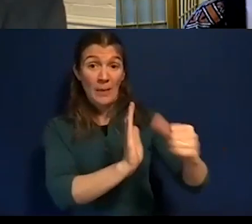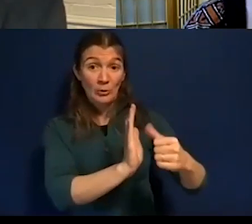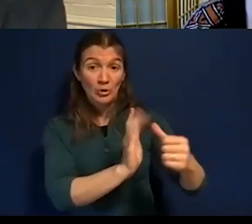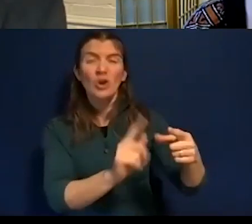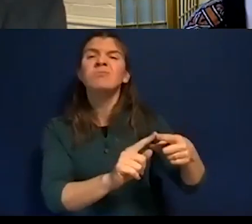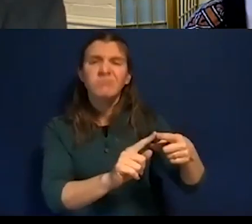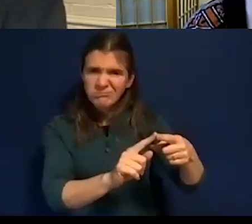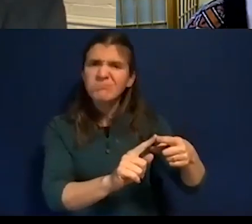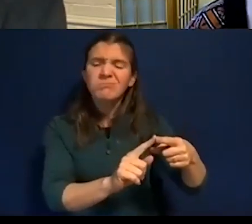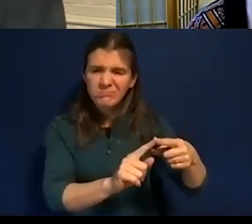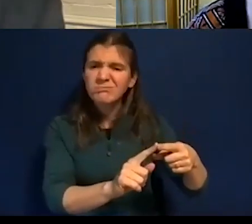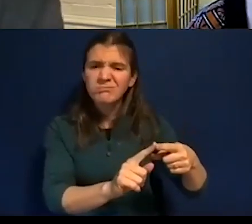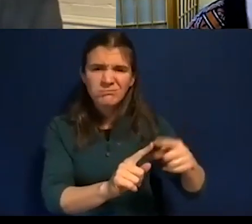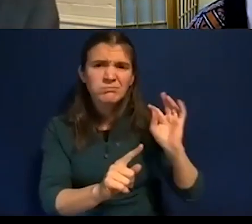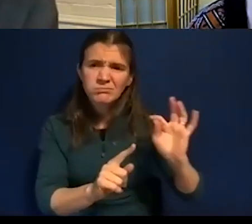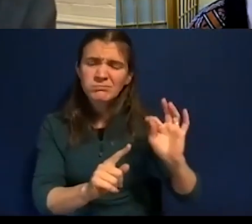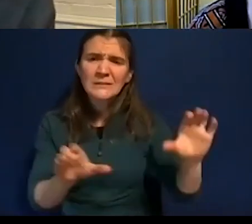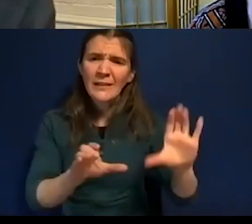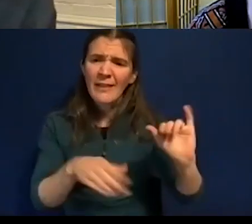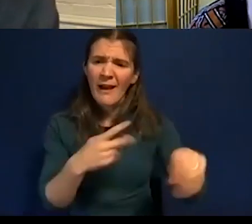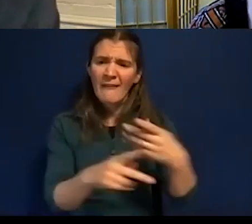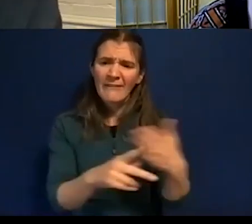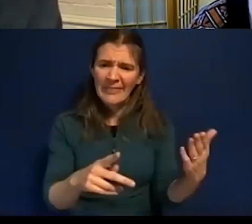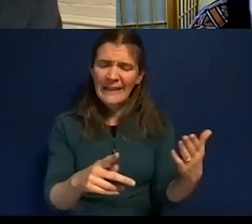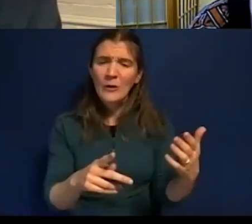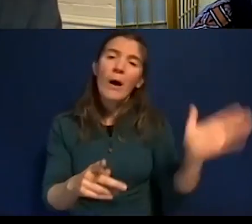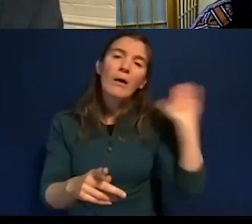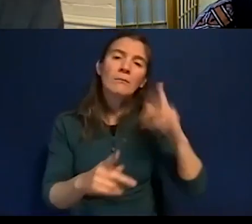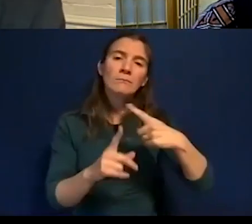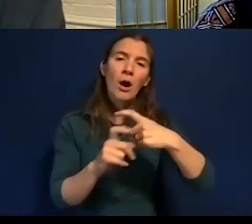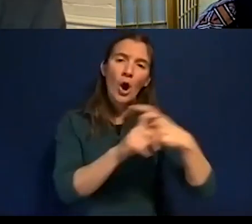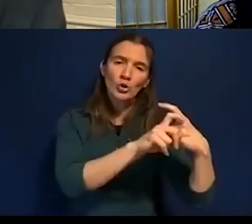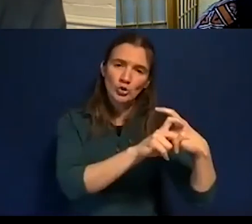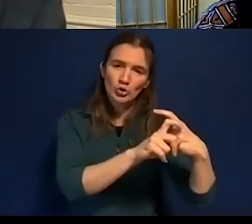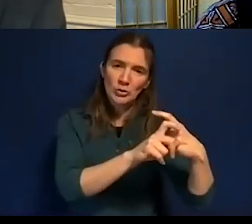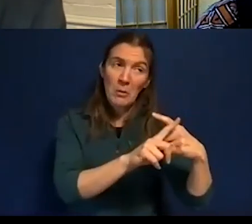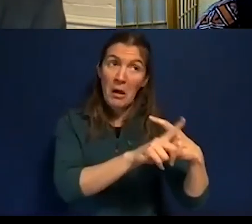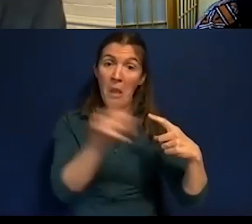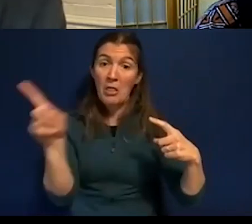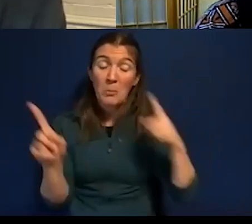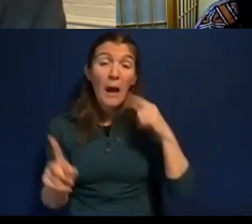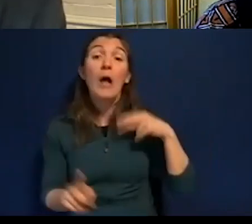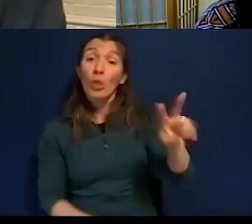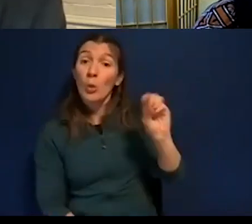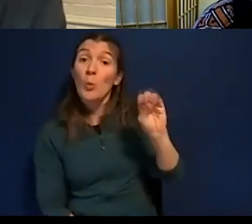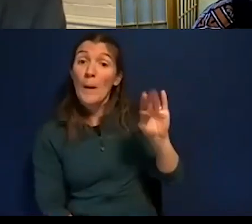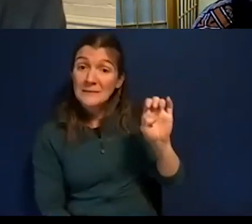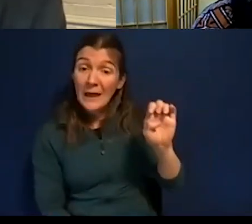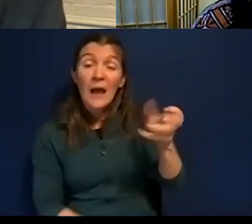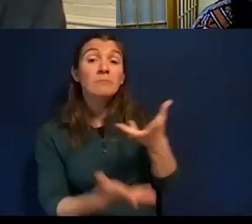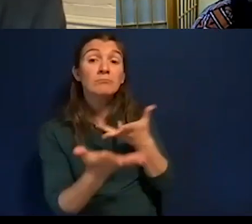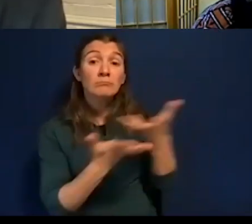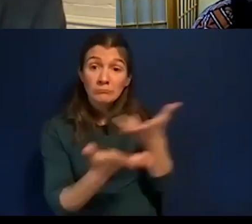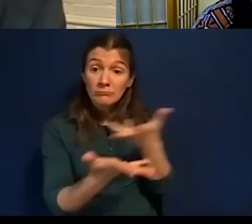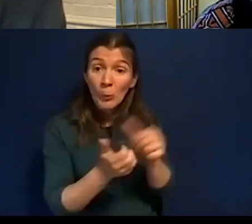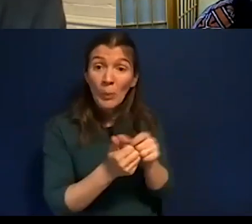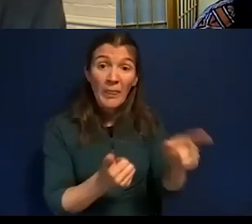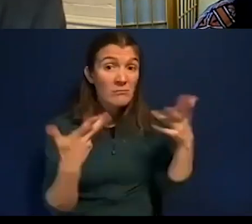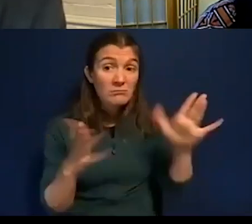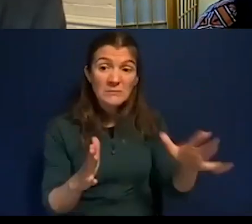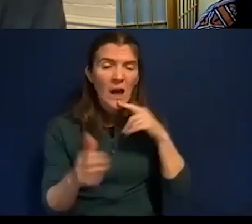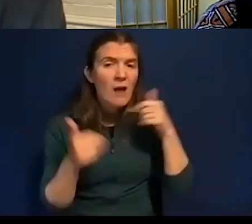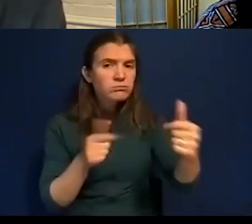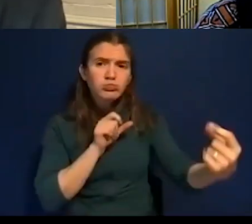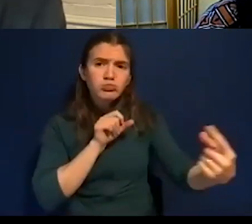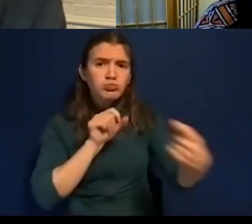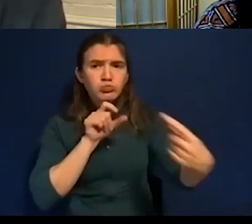in, well, at least in Austria, maybe beyond, we don't know, but they've got their website. We've talked to them, they've gone back